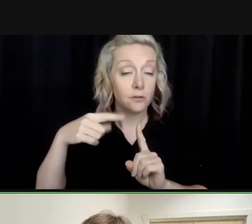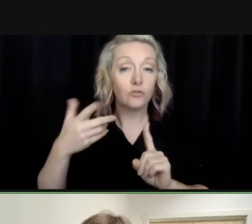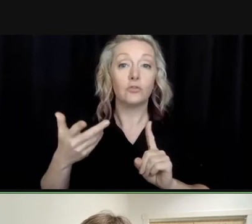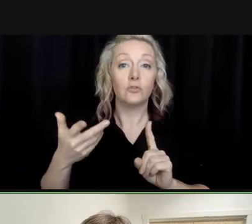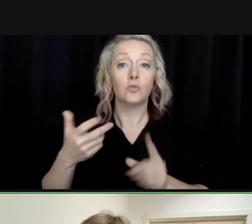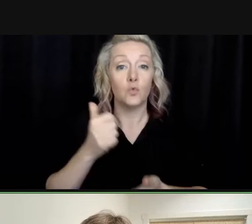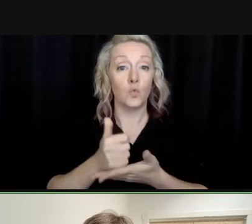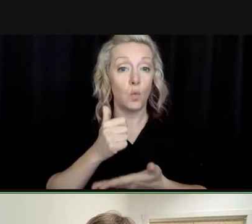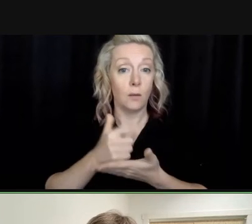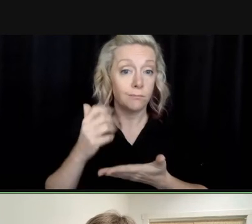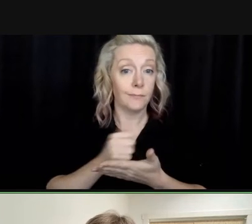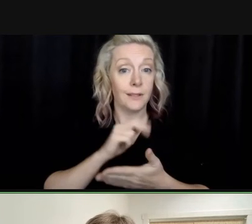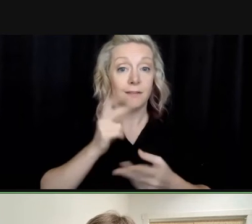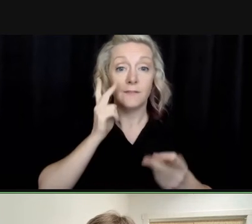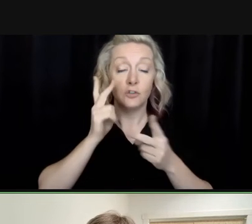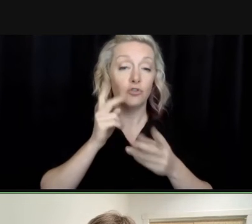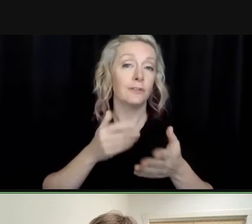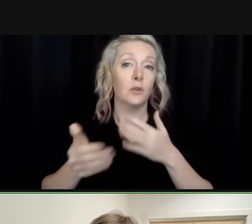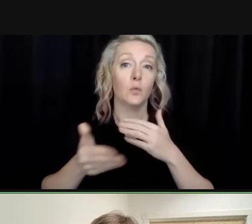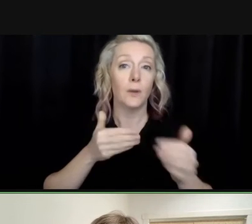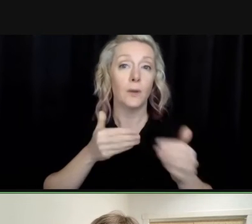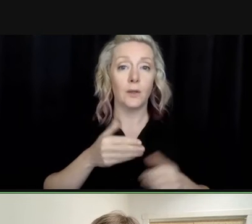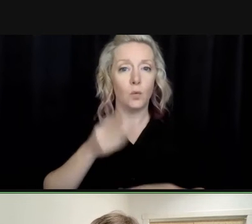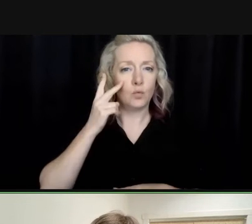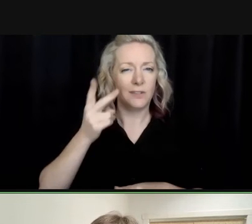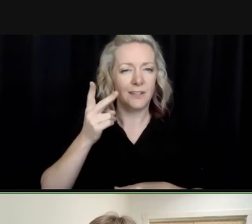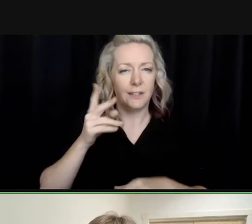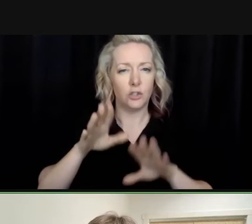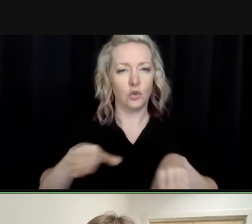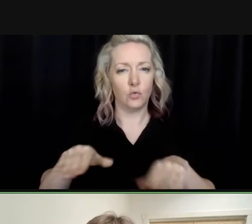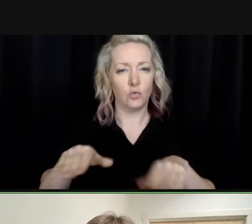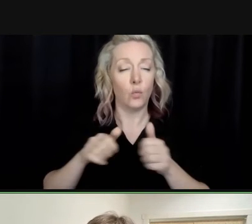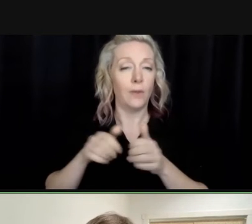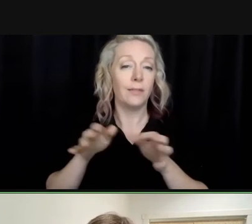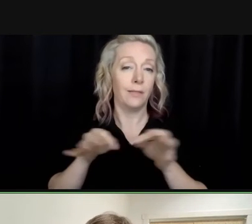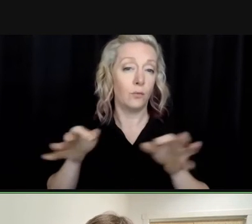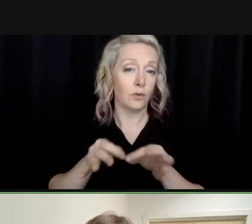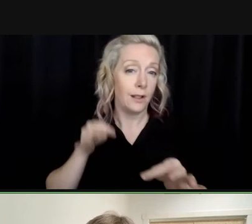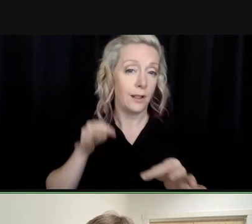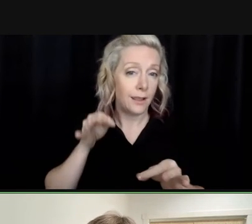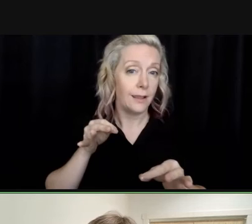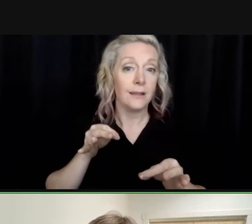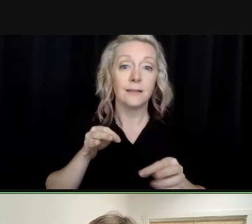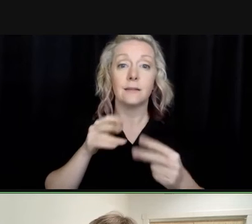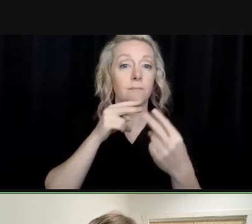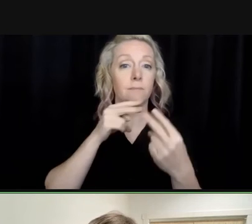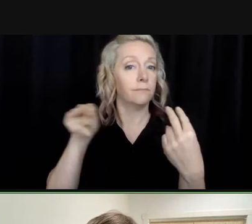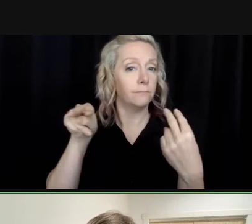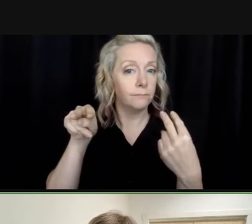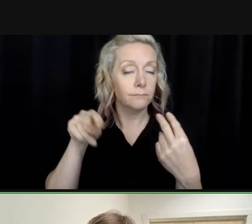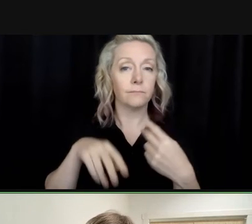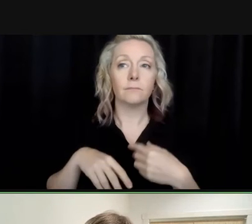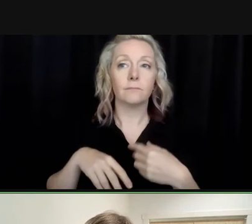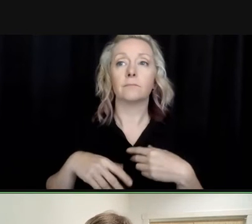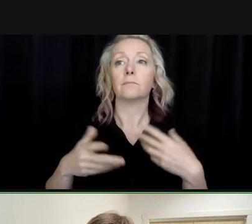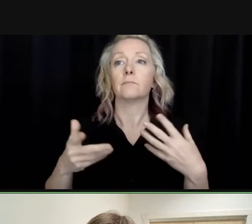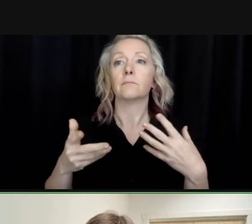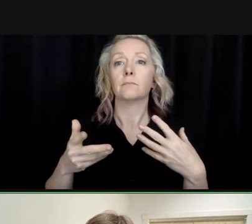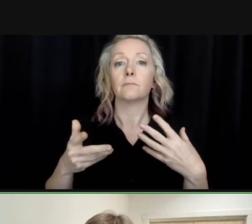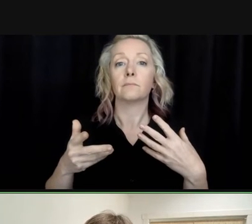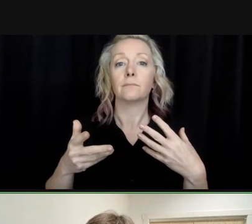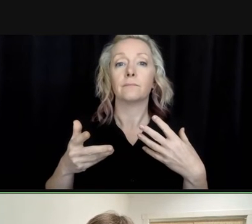his vision functionally. But anyways, when we see children who have language delays and are not making eye contact and